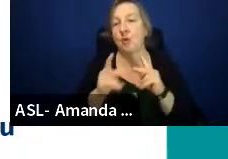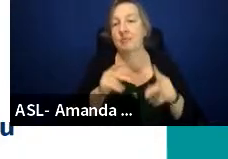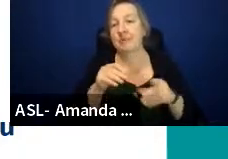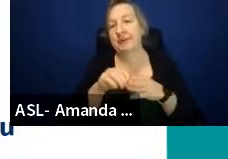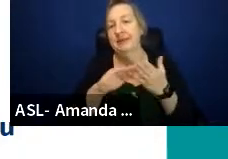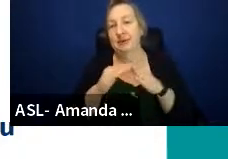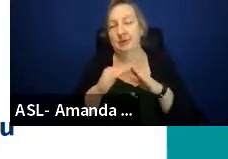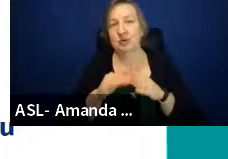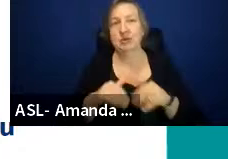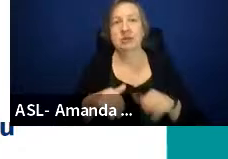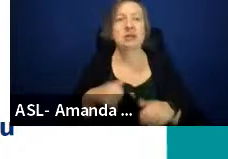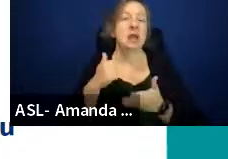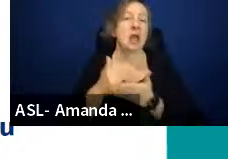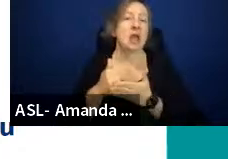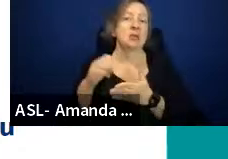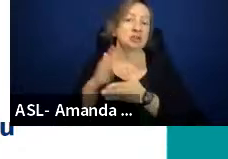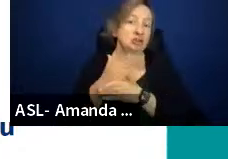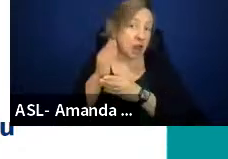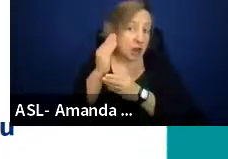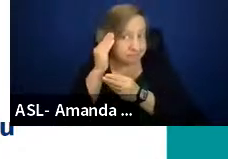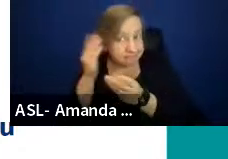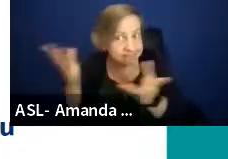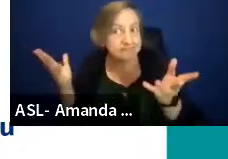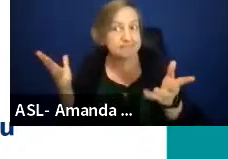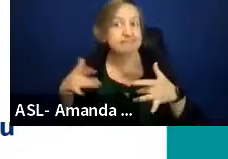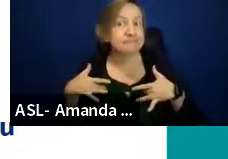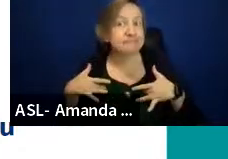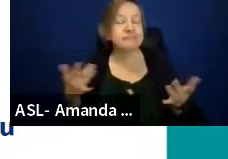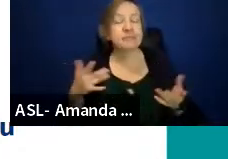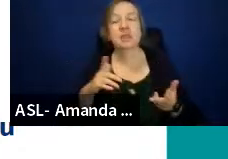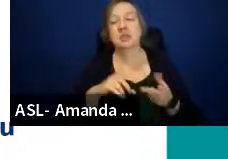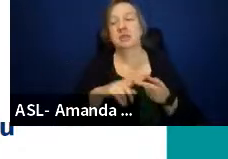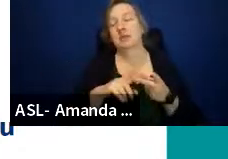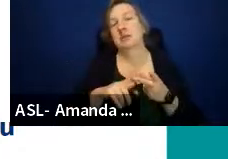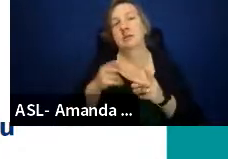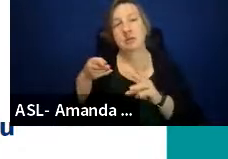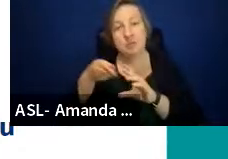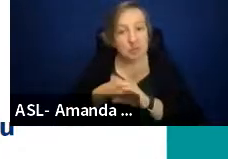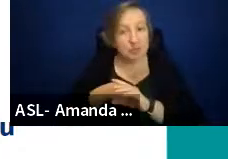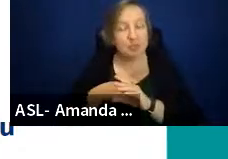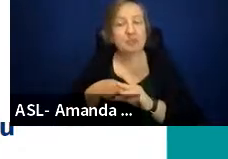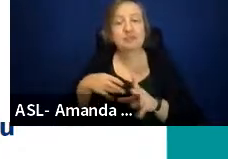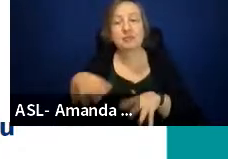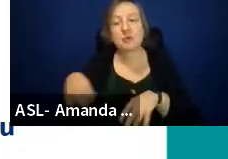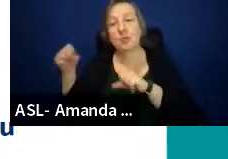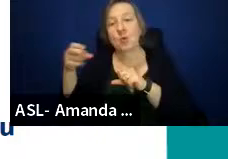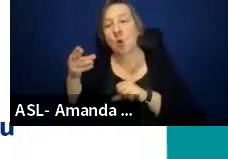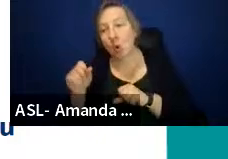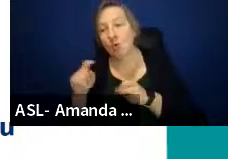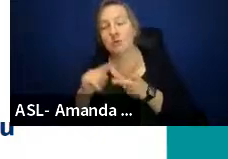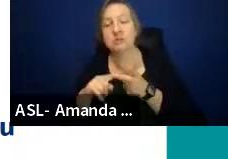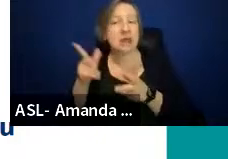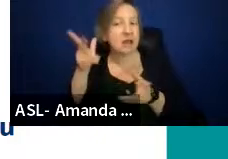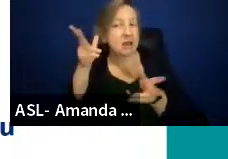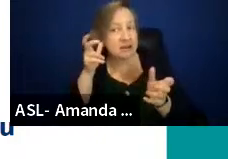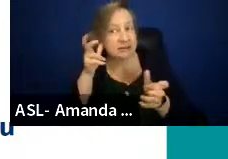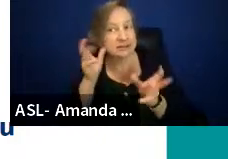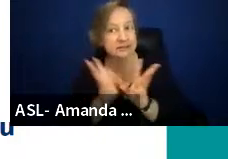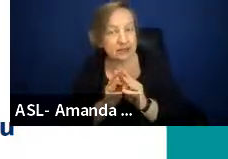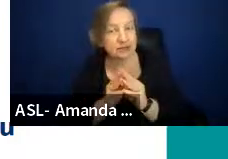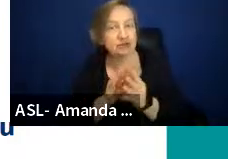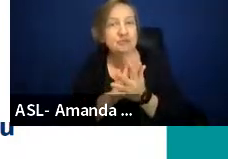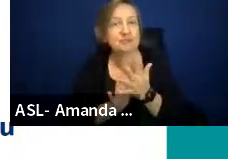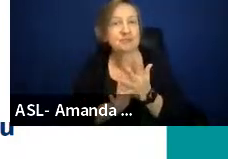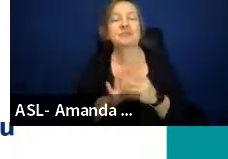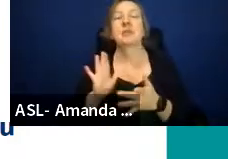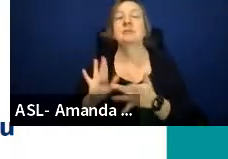Either helping with sharing notifications or participating, hosting, and listening sessions. Also reaching